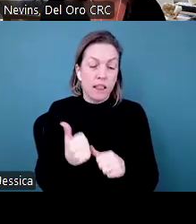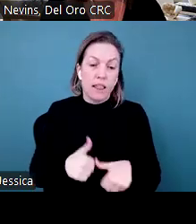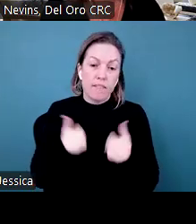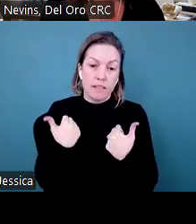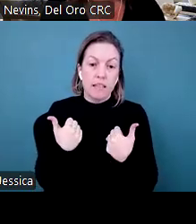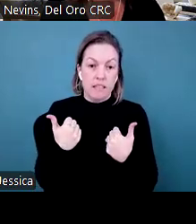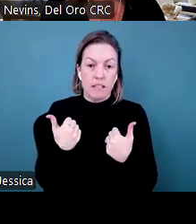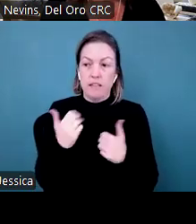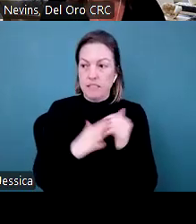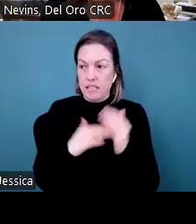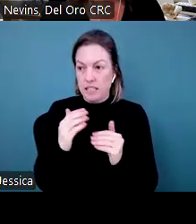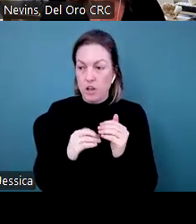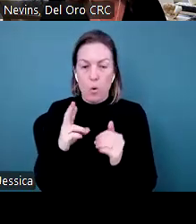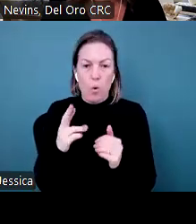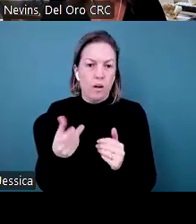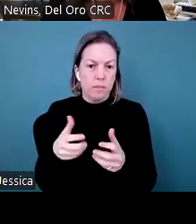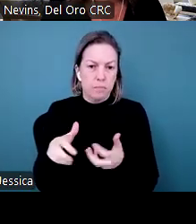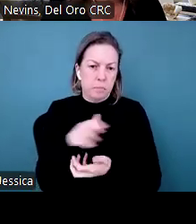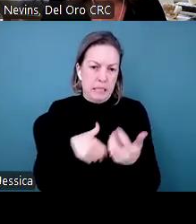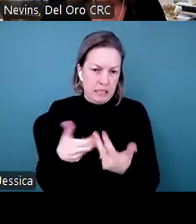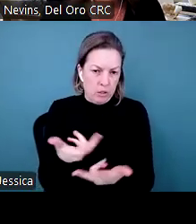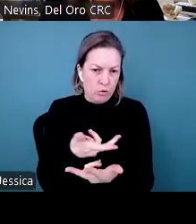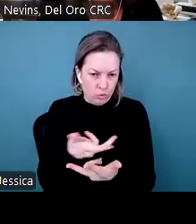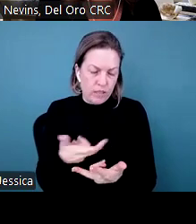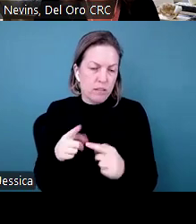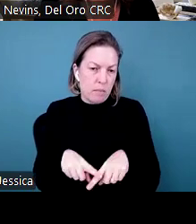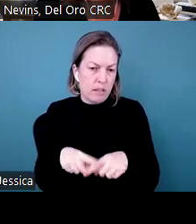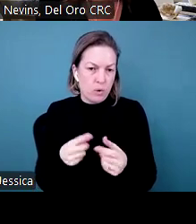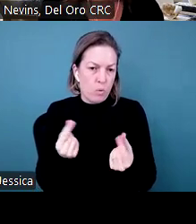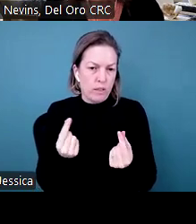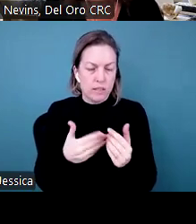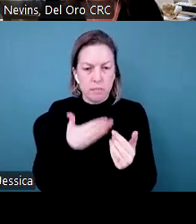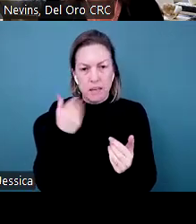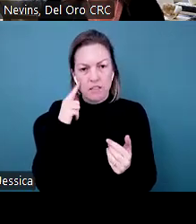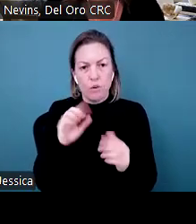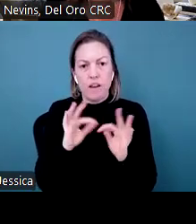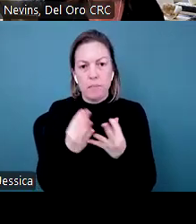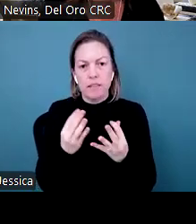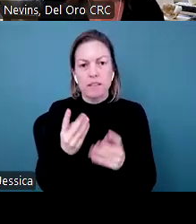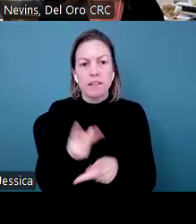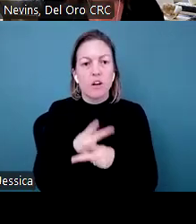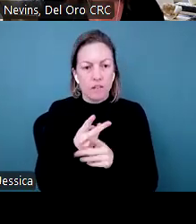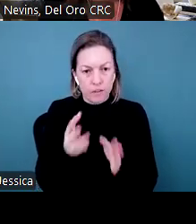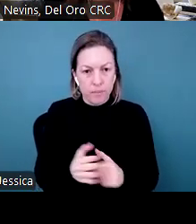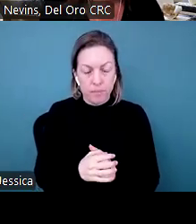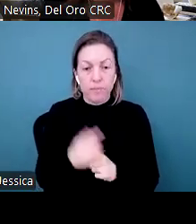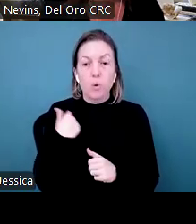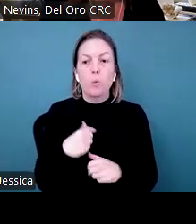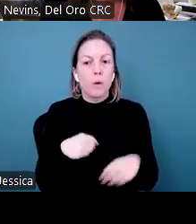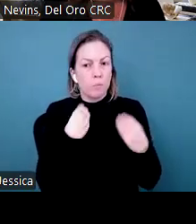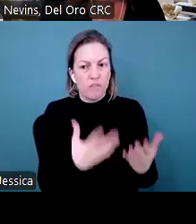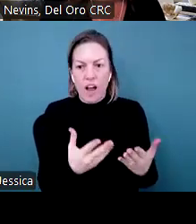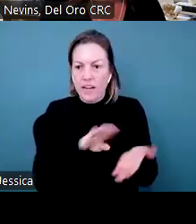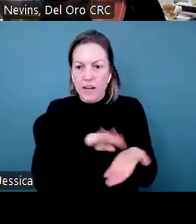those three. It depends on what works best for the family caregiver. We provide a dollar amount, and the caregiver can use that